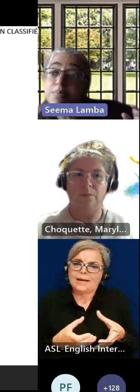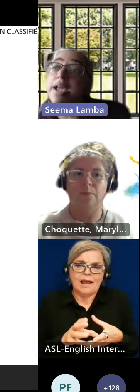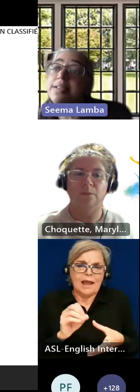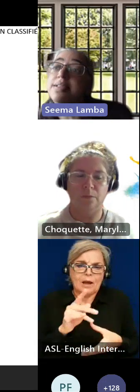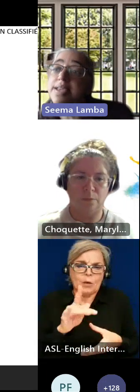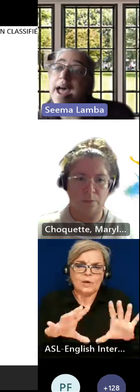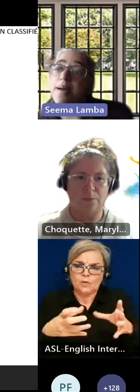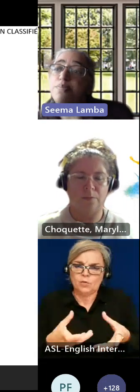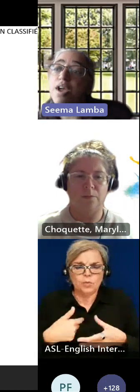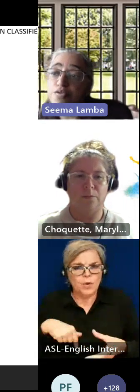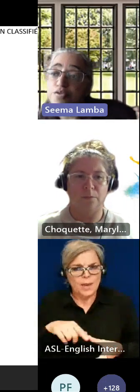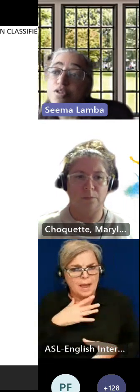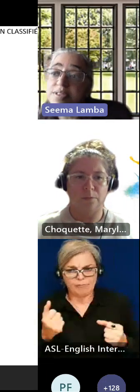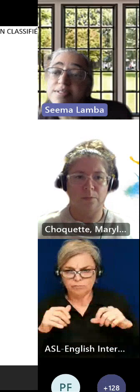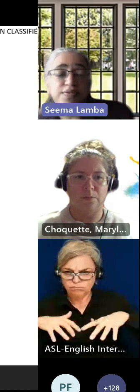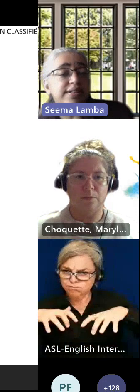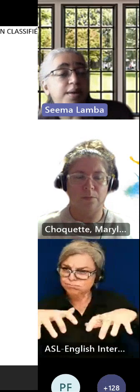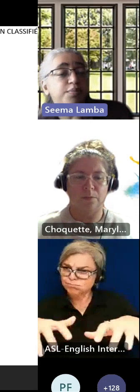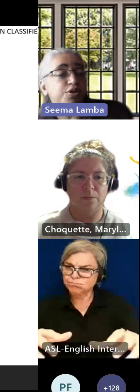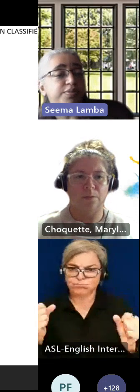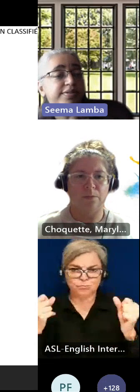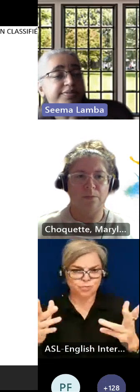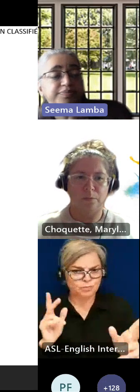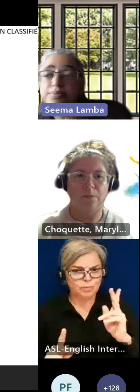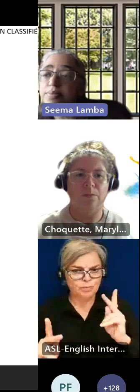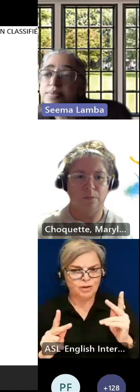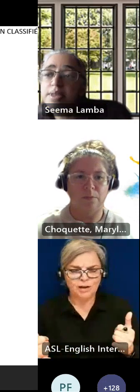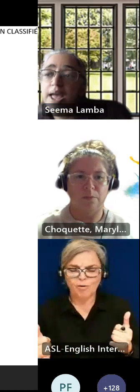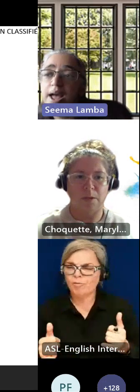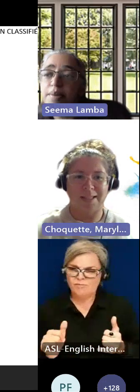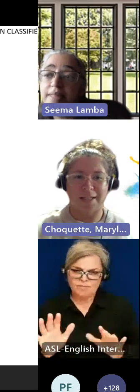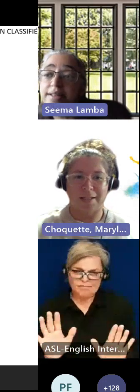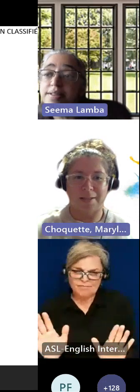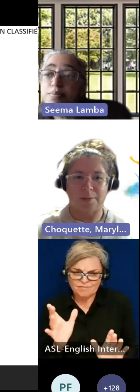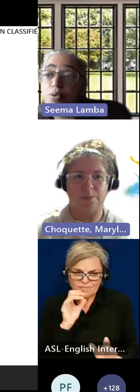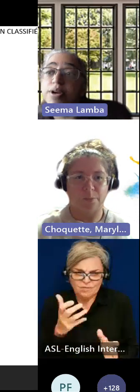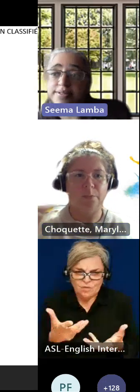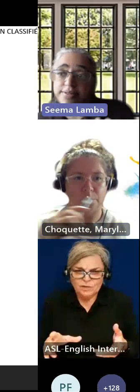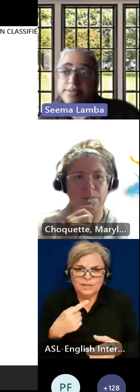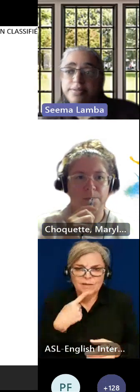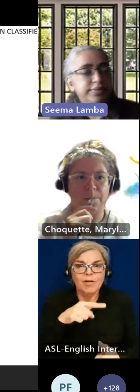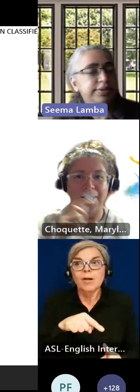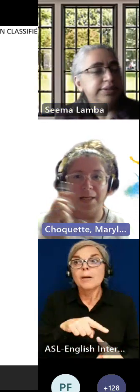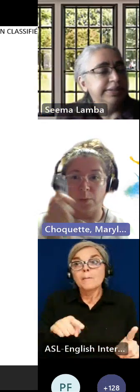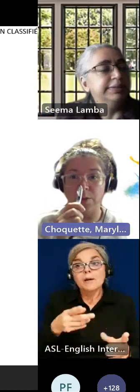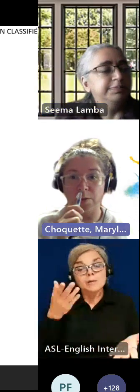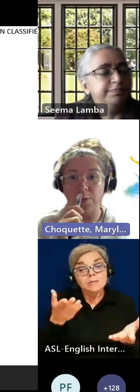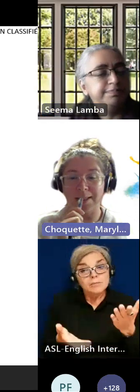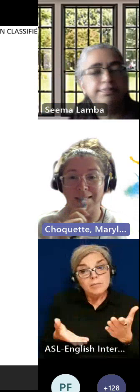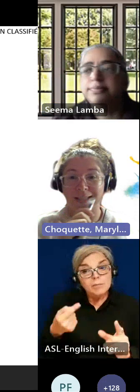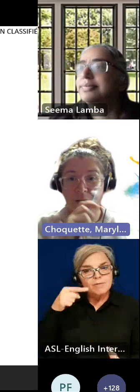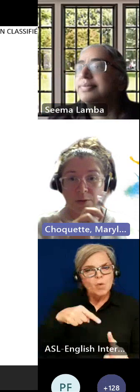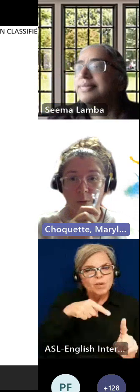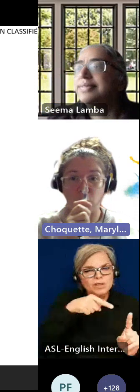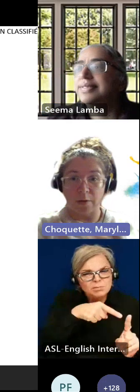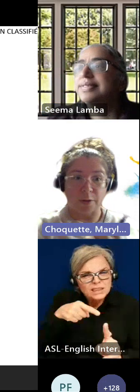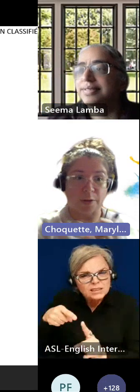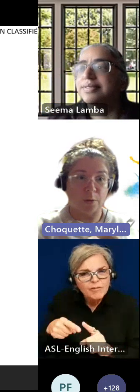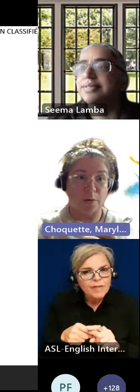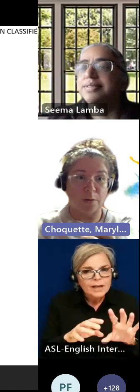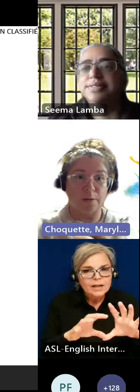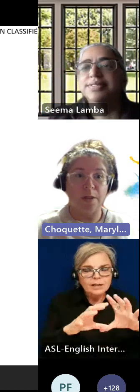that, we might see gaps for specific subgroups. Exactly. And that's important. I was just going to say that's